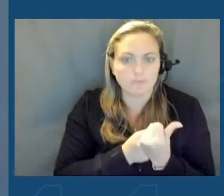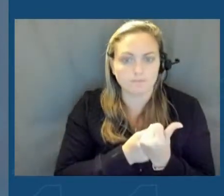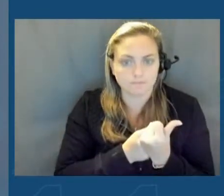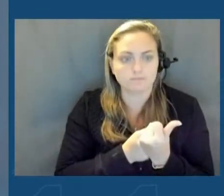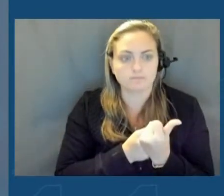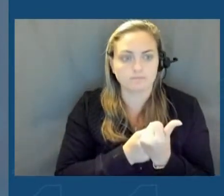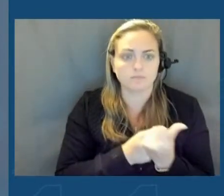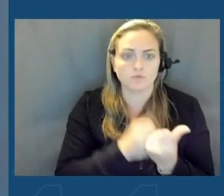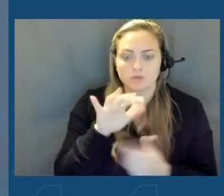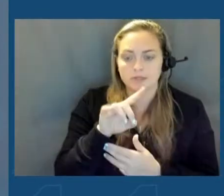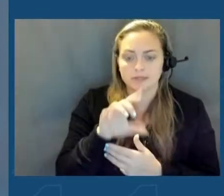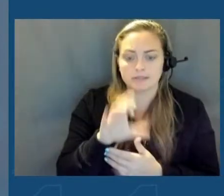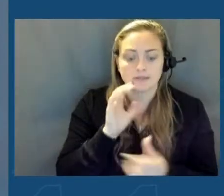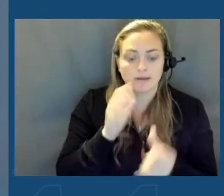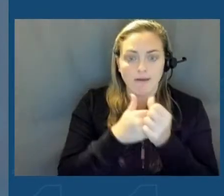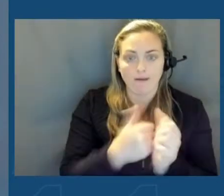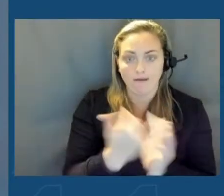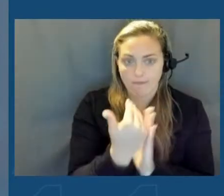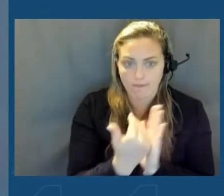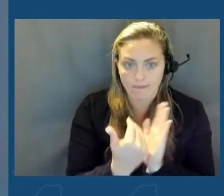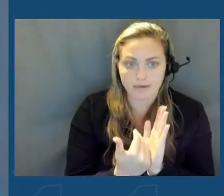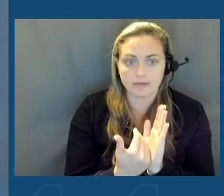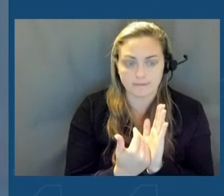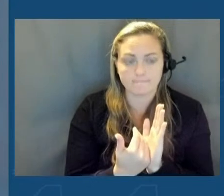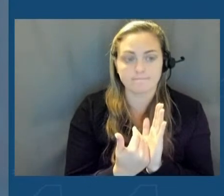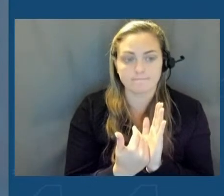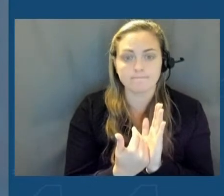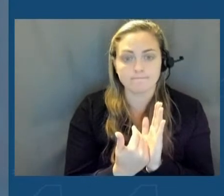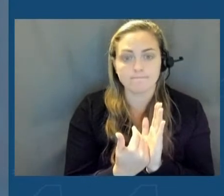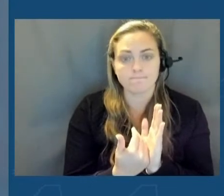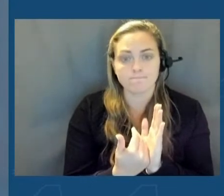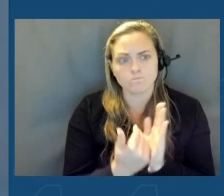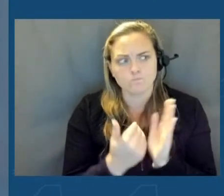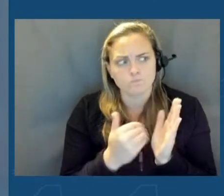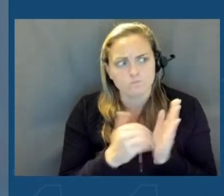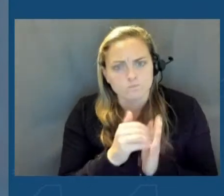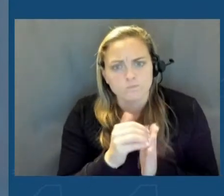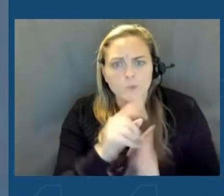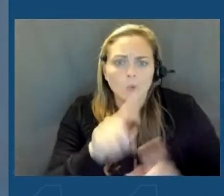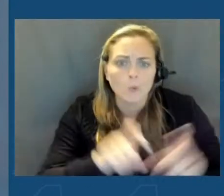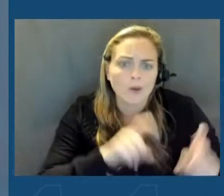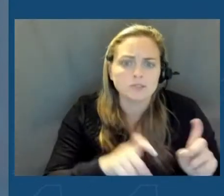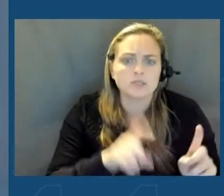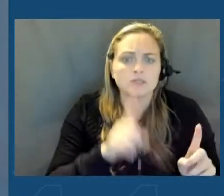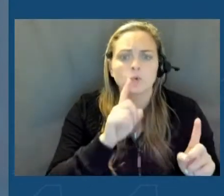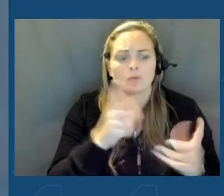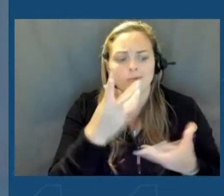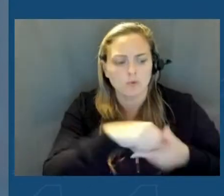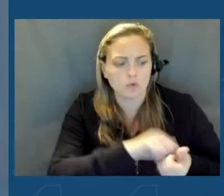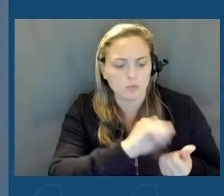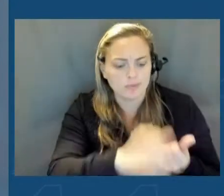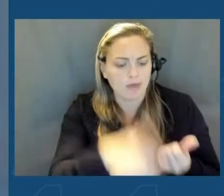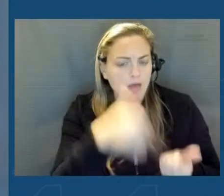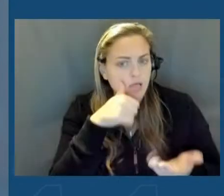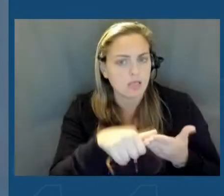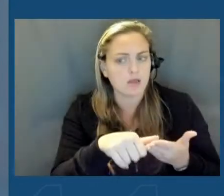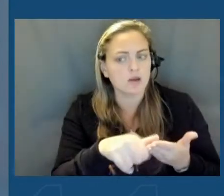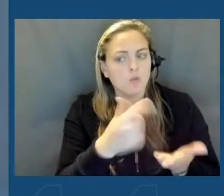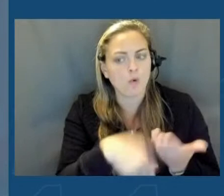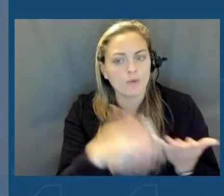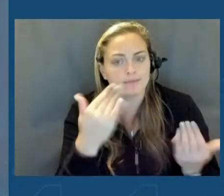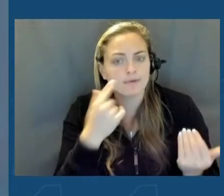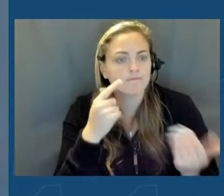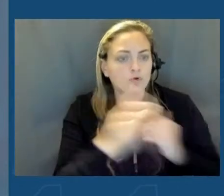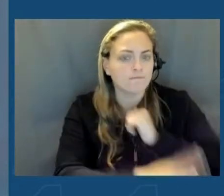the CDC guidance and to have frequently asked questions, so they will be apprised of everything we expect for this fall. So